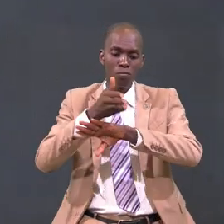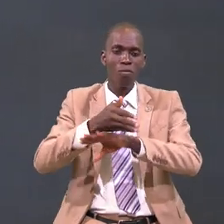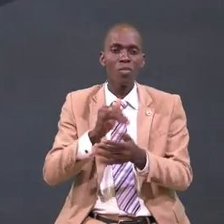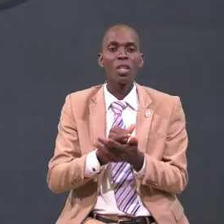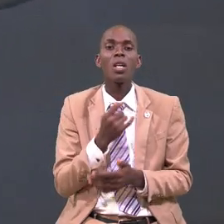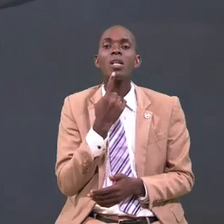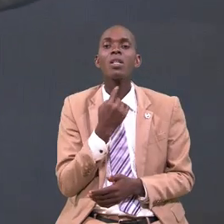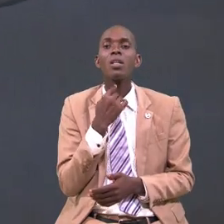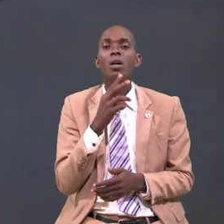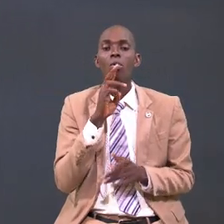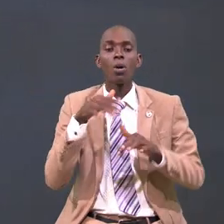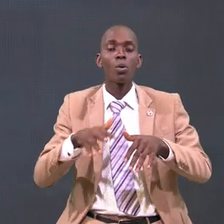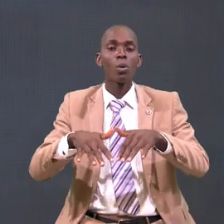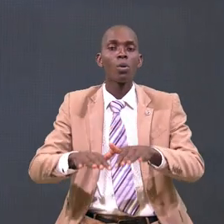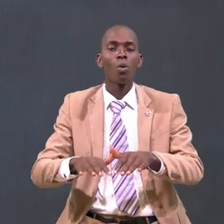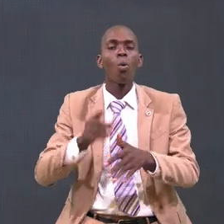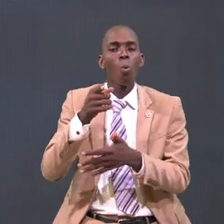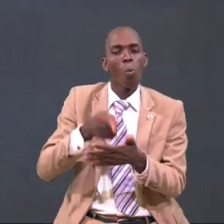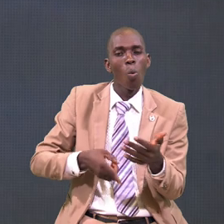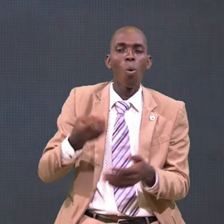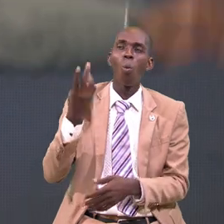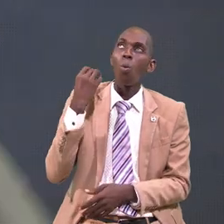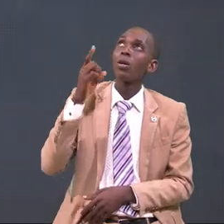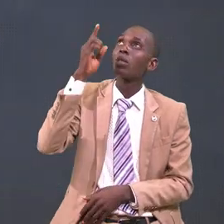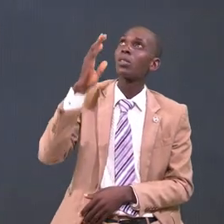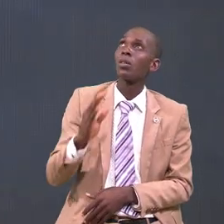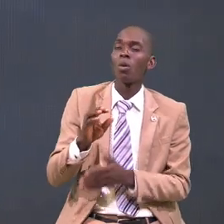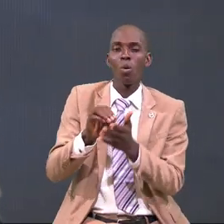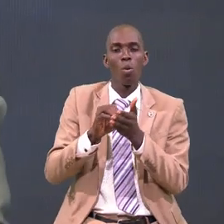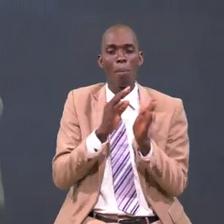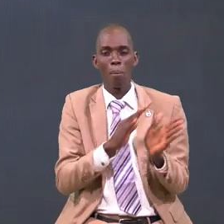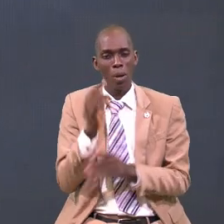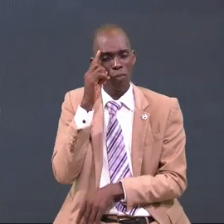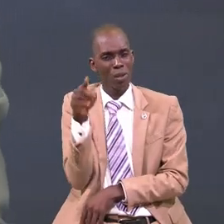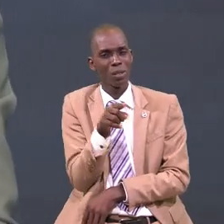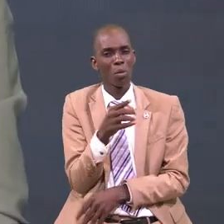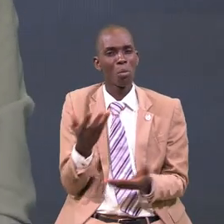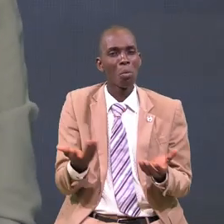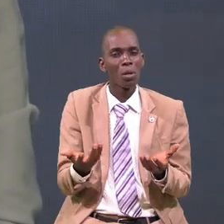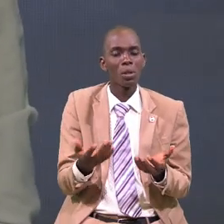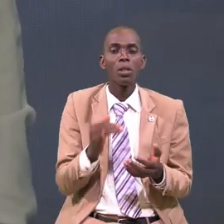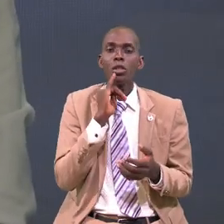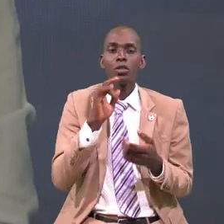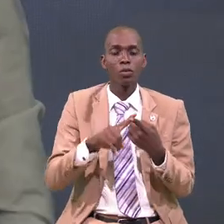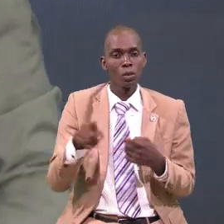what was the expected end of God for them? For them to get to the land of